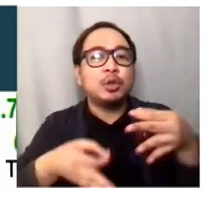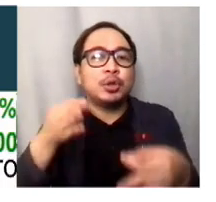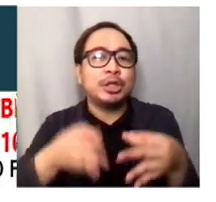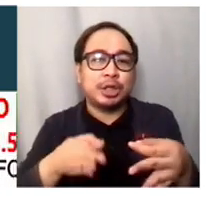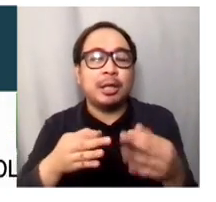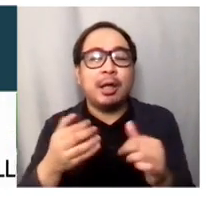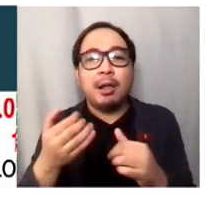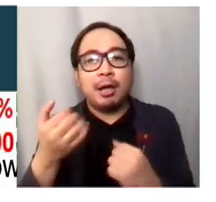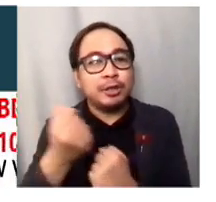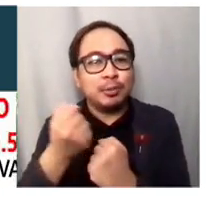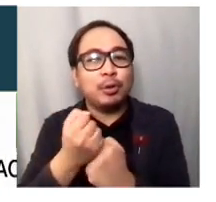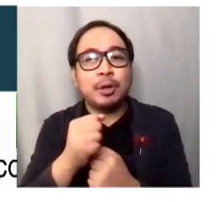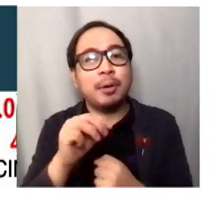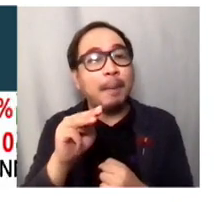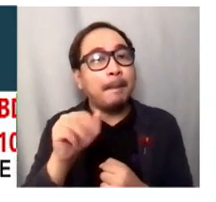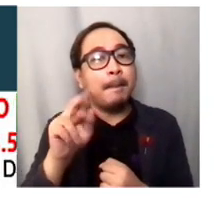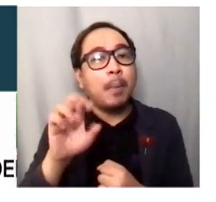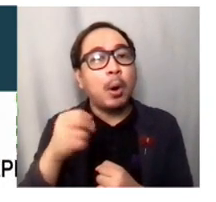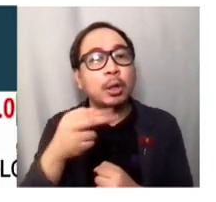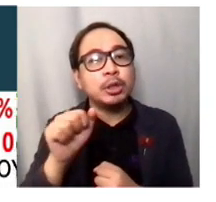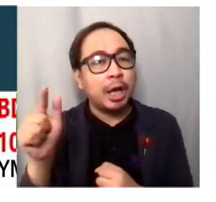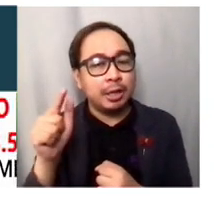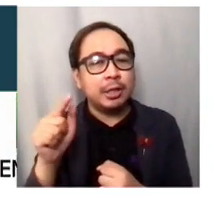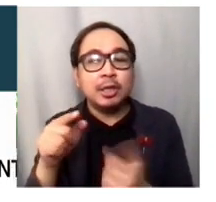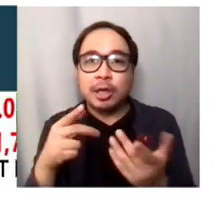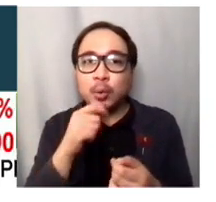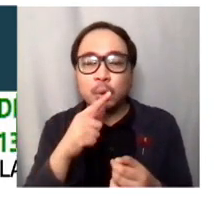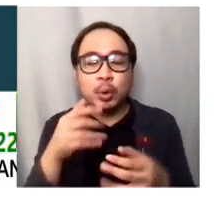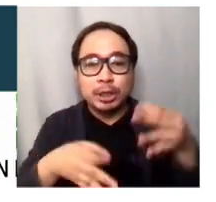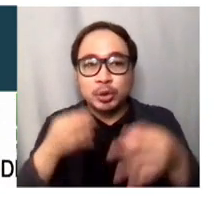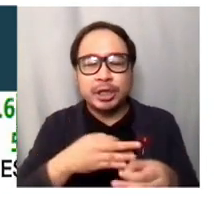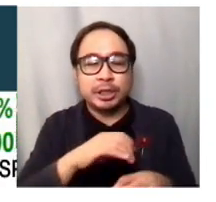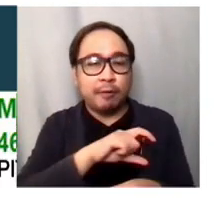to secure the judicial processes